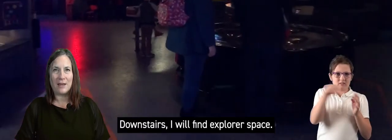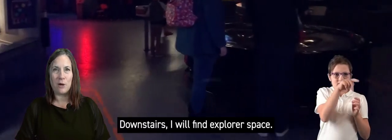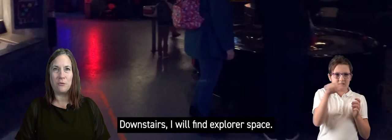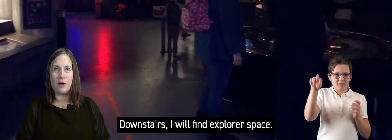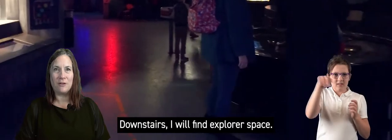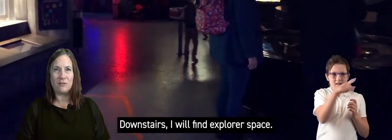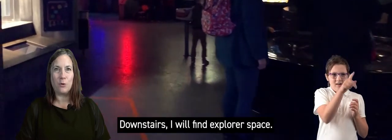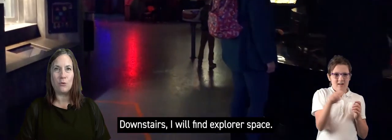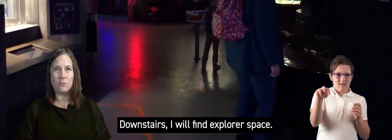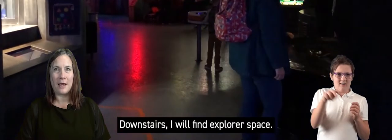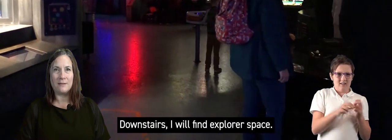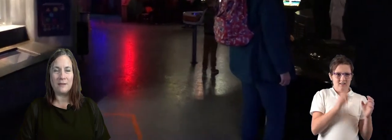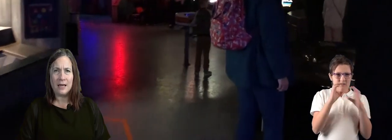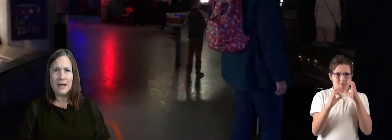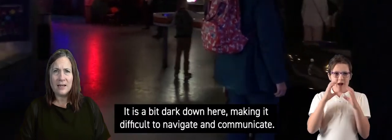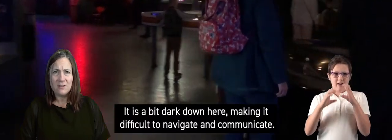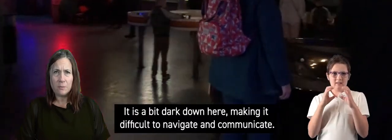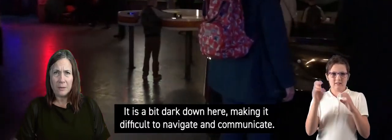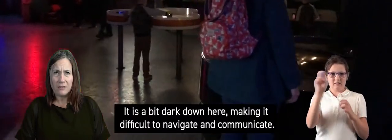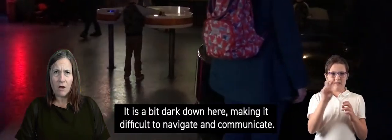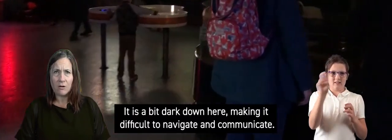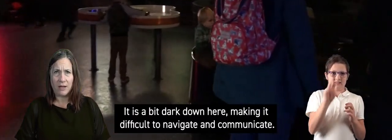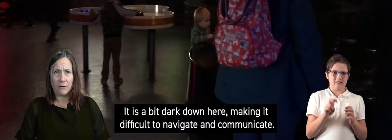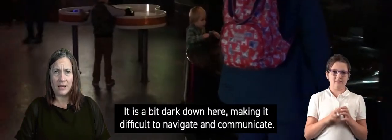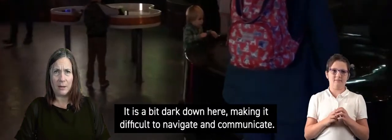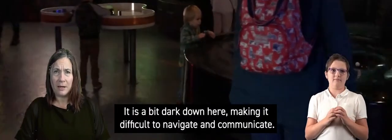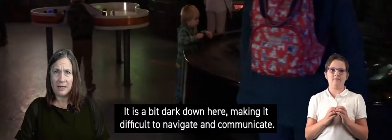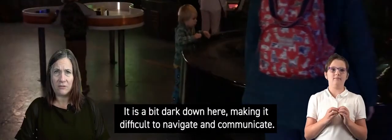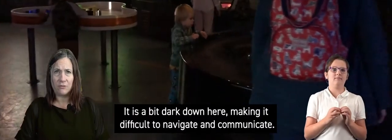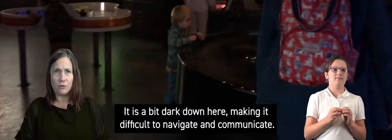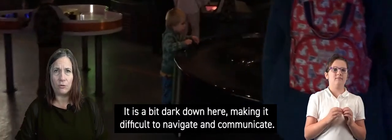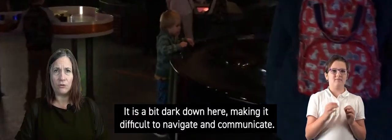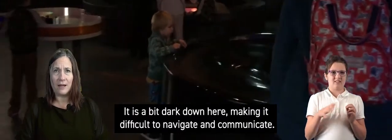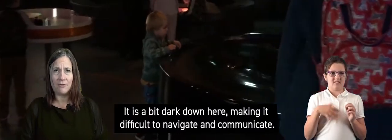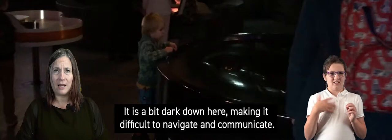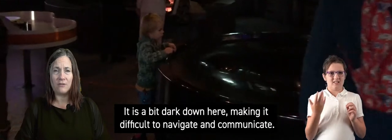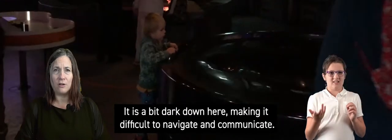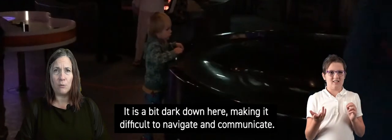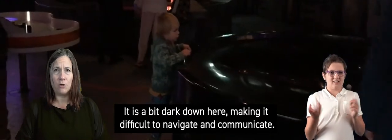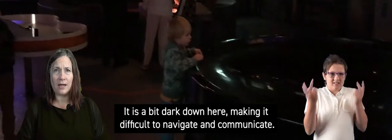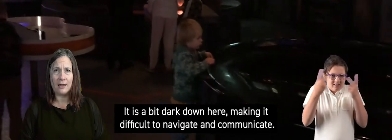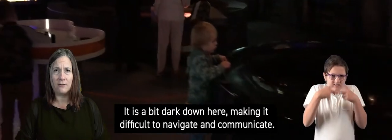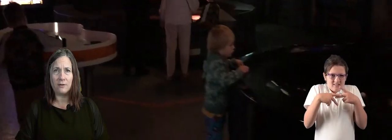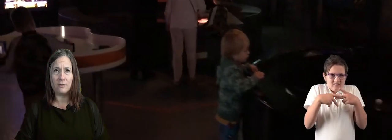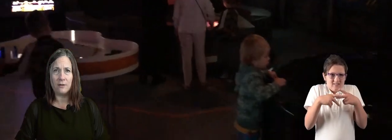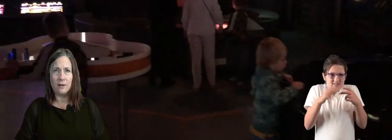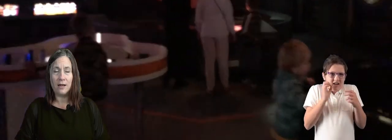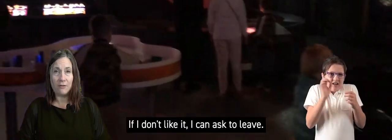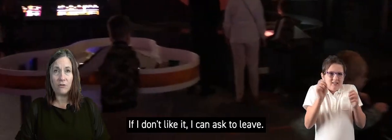Downstairs I will find explorer space. It is a bit dark down here making it difficult to navigate and communicate.